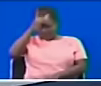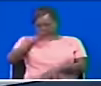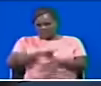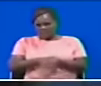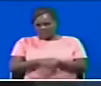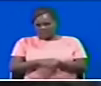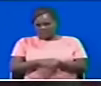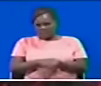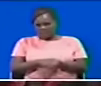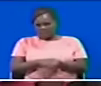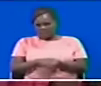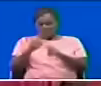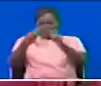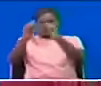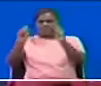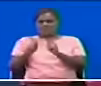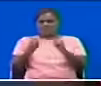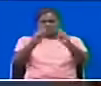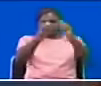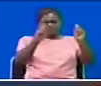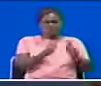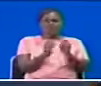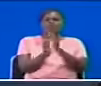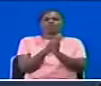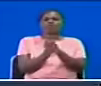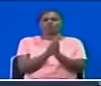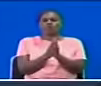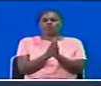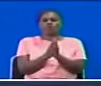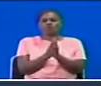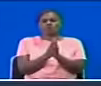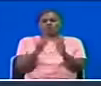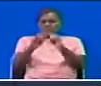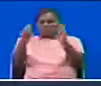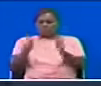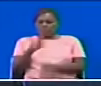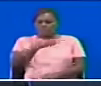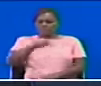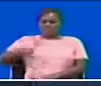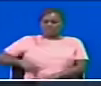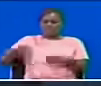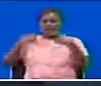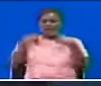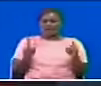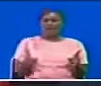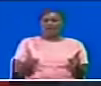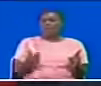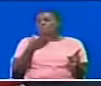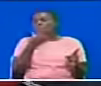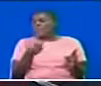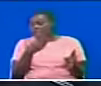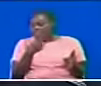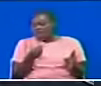a tribal, ethnic narrative pushed by ethnic kingpins. And therefore, who are men. Who are